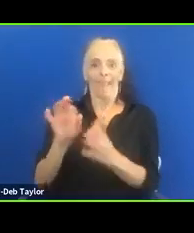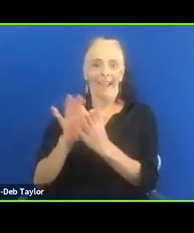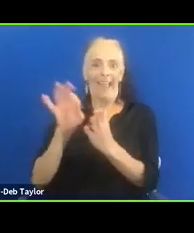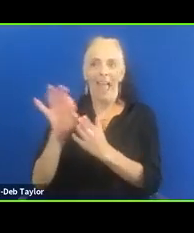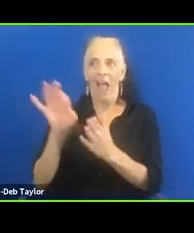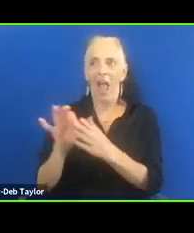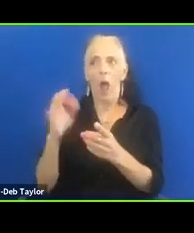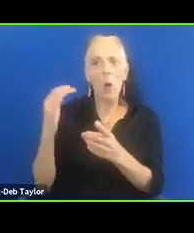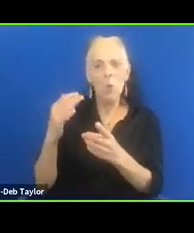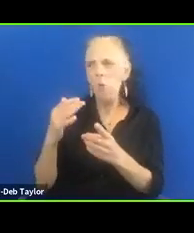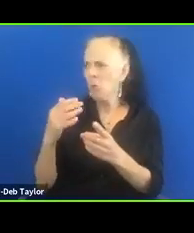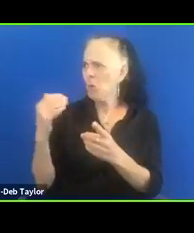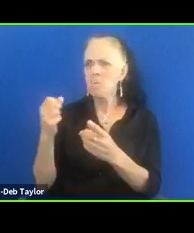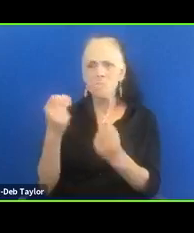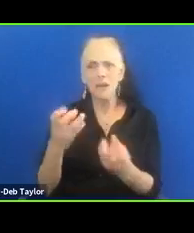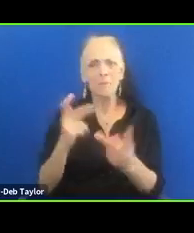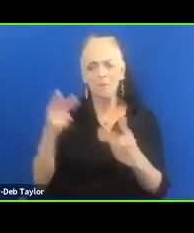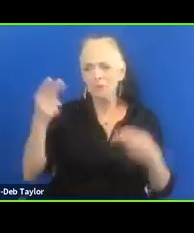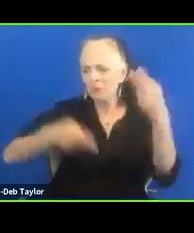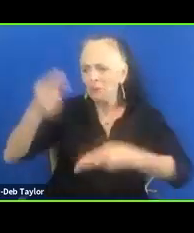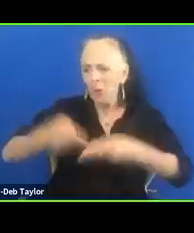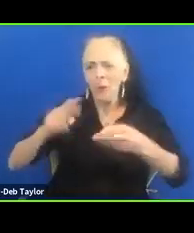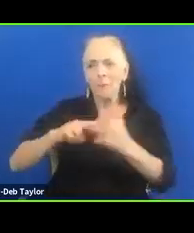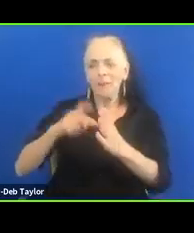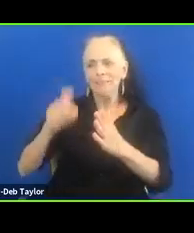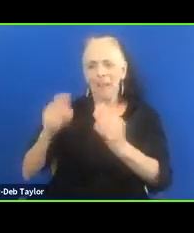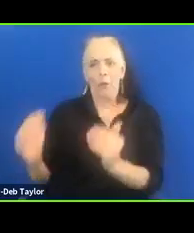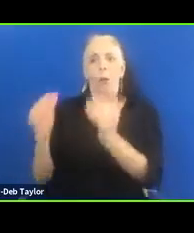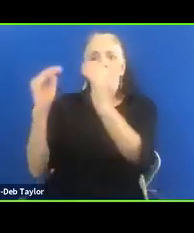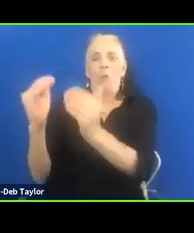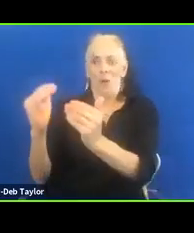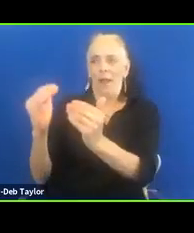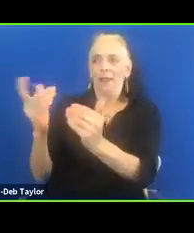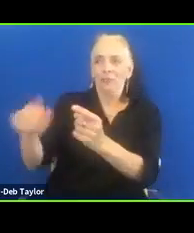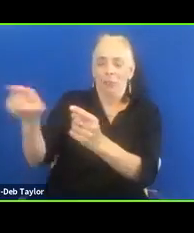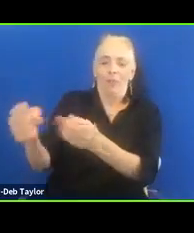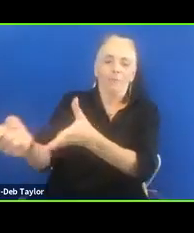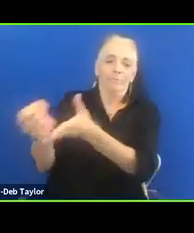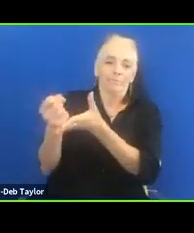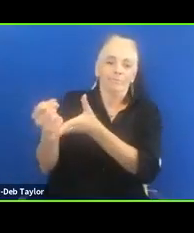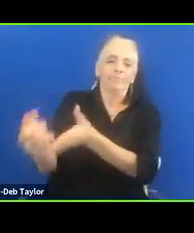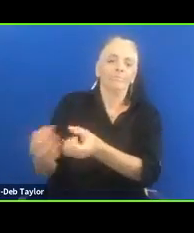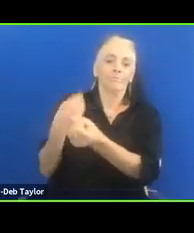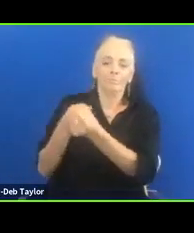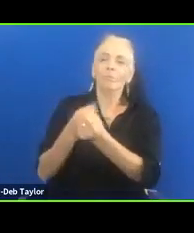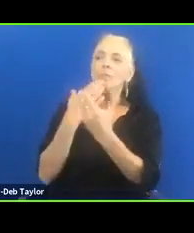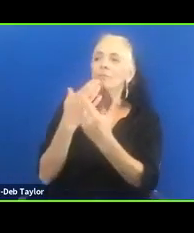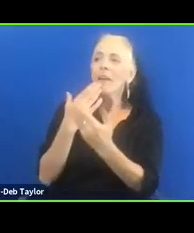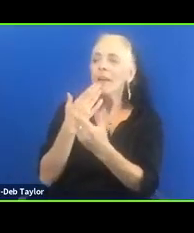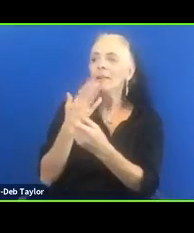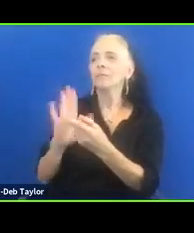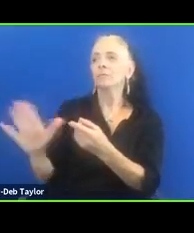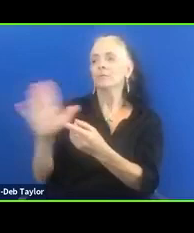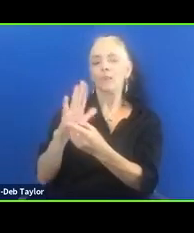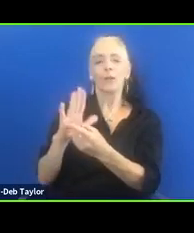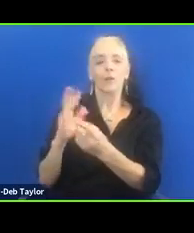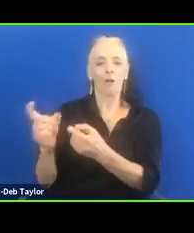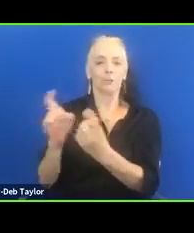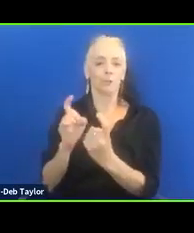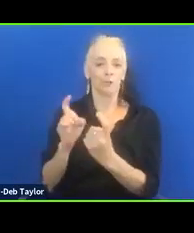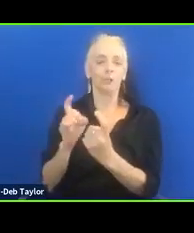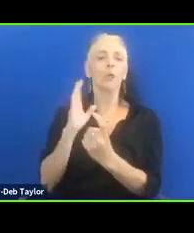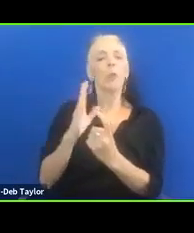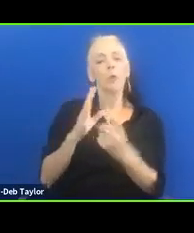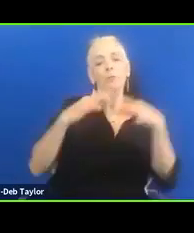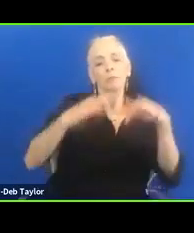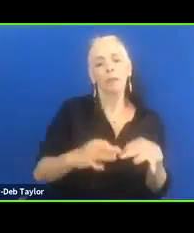which we're happy for. And we want to deeply appreciate their contribution to this movement technology. We'll announce later how you can donate